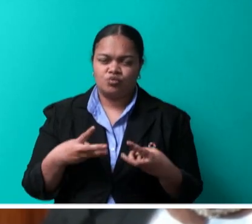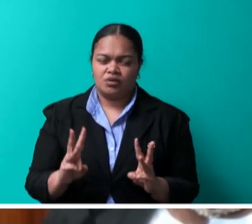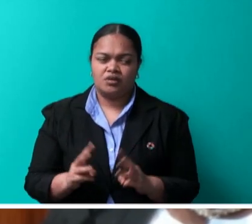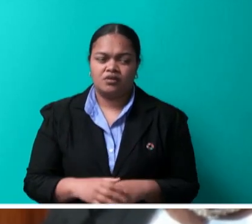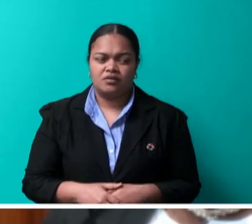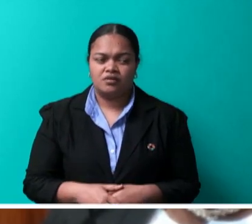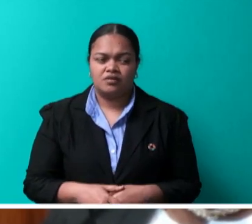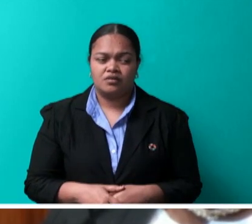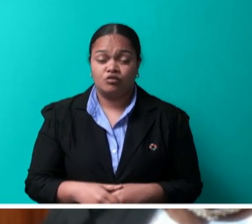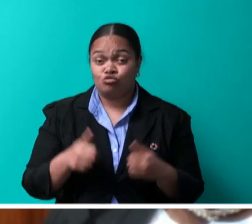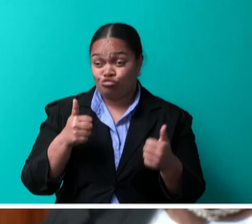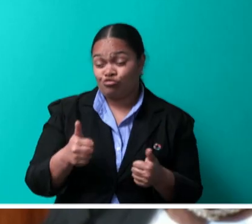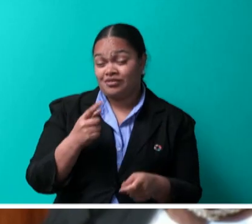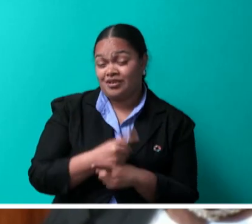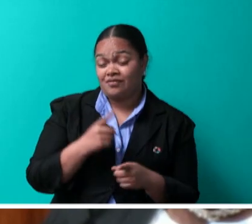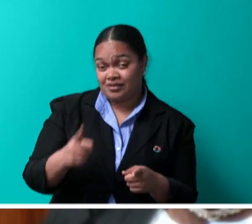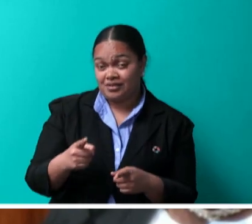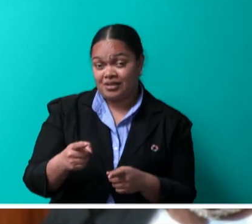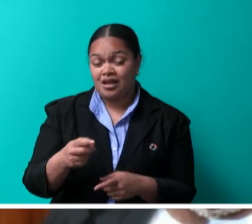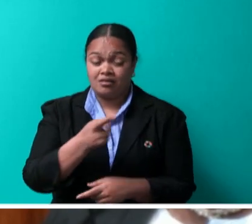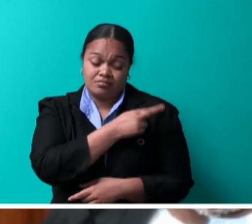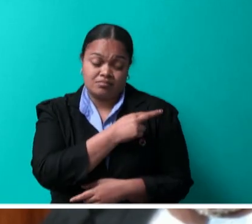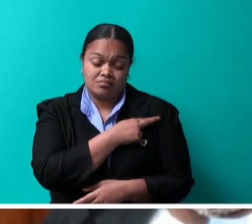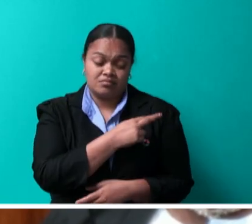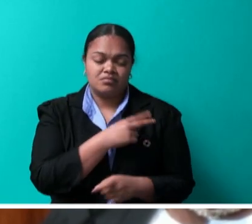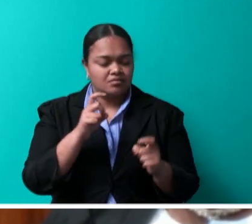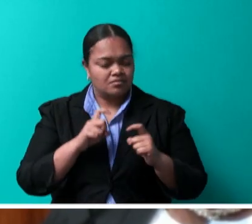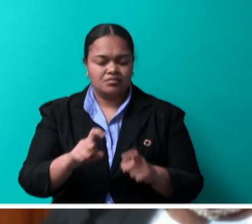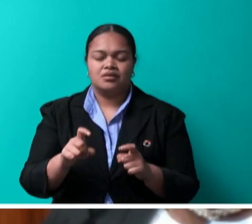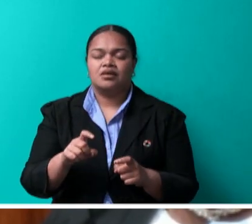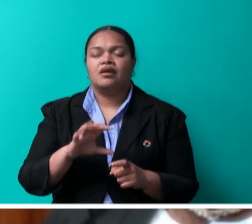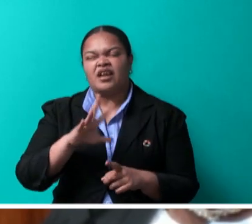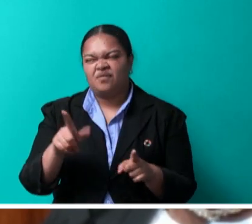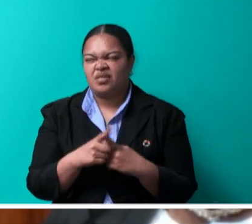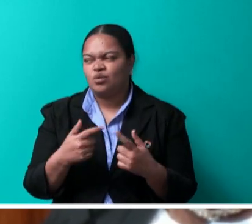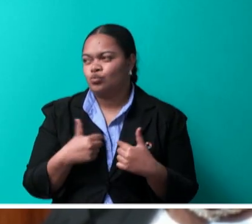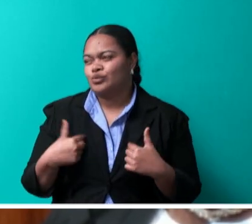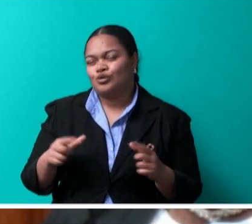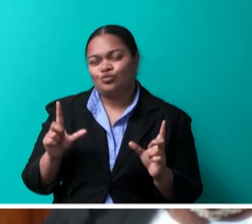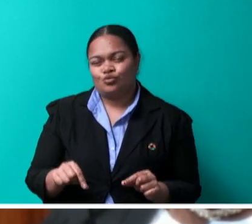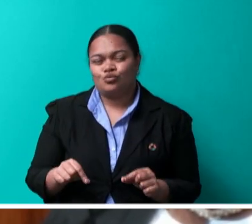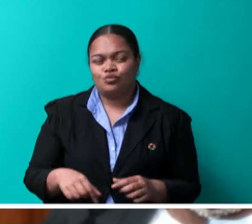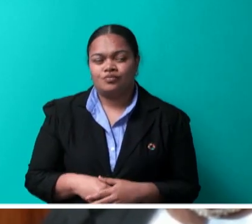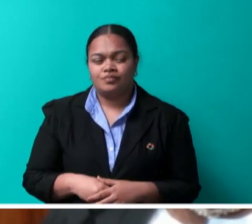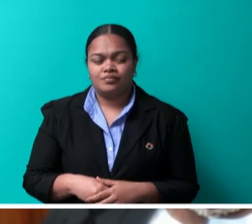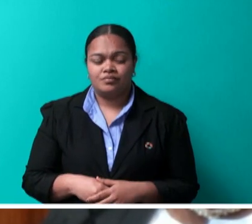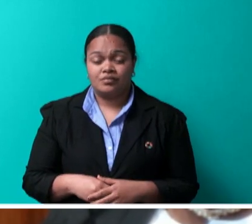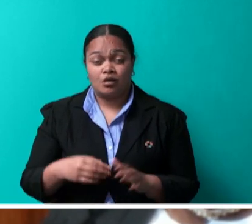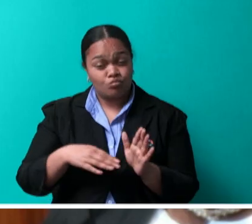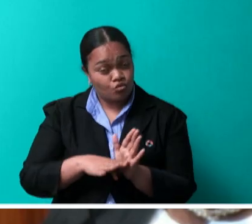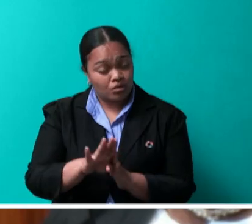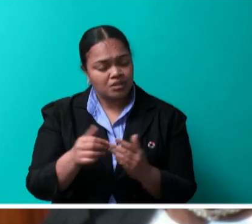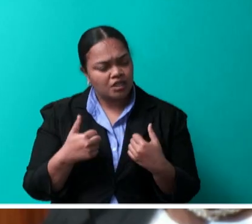And good governance and accountability remain central to everything that we do. The progress achieved